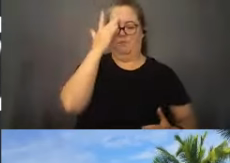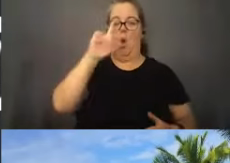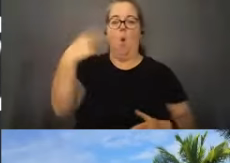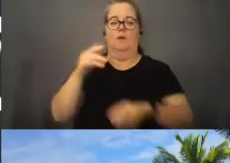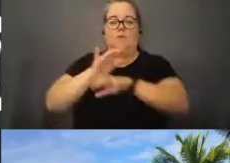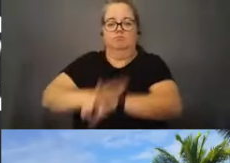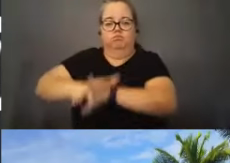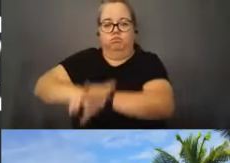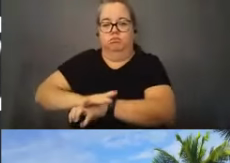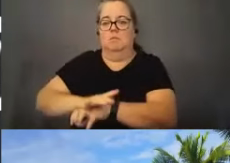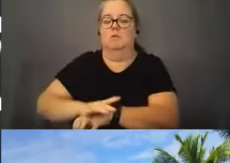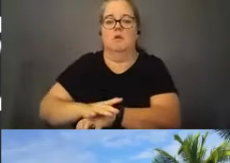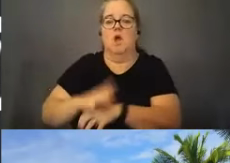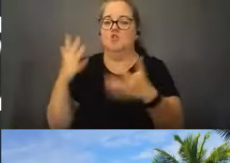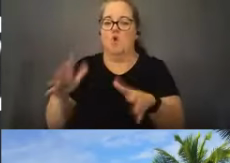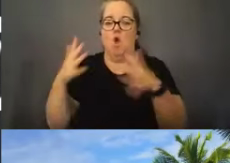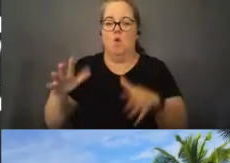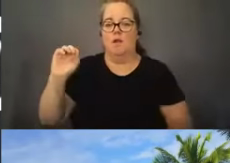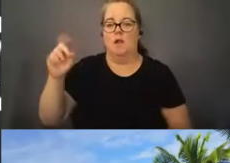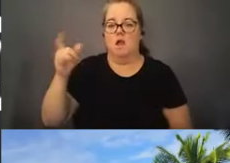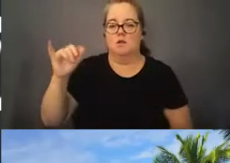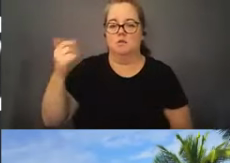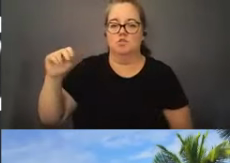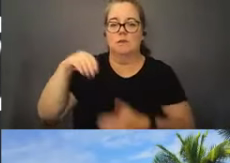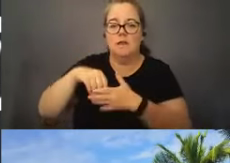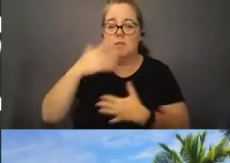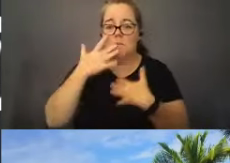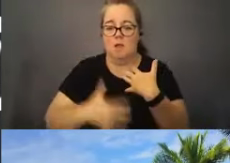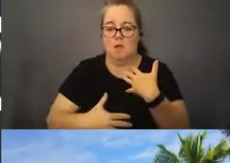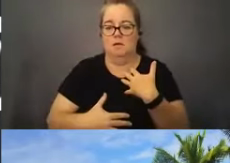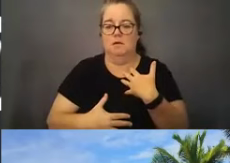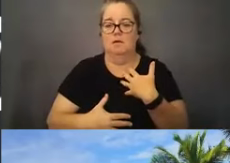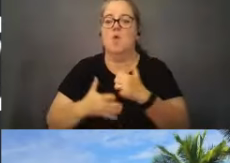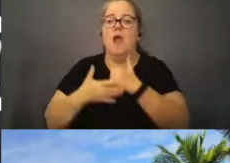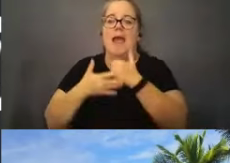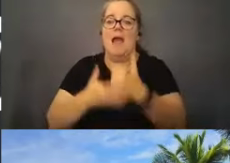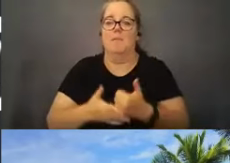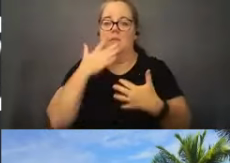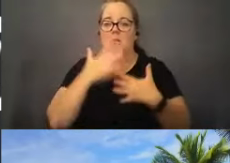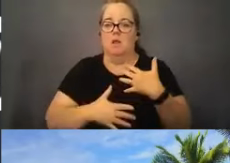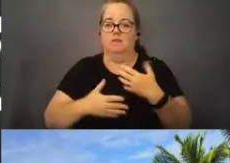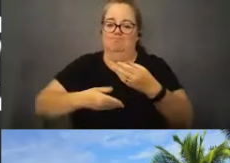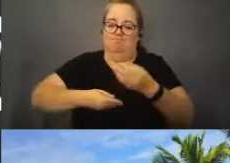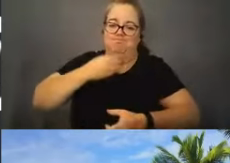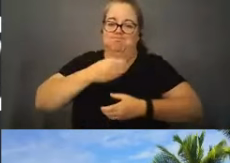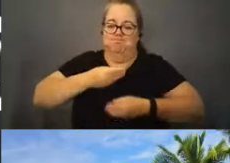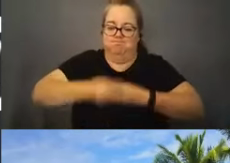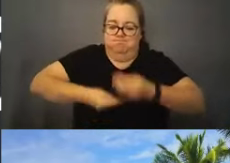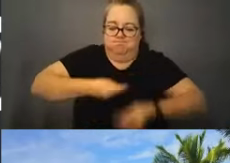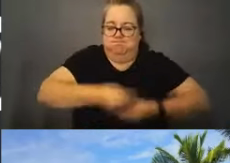There's already oxygen in the blood and we're going to just circulate it around. If we